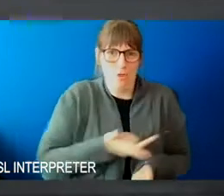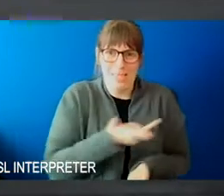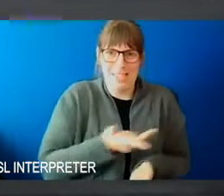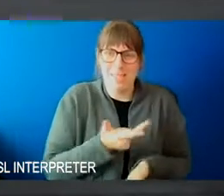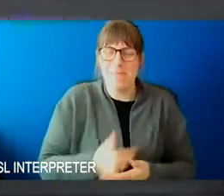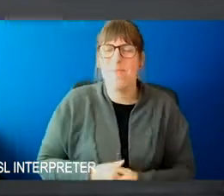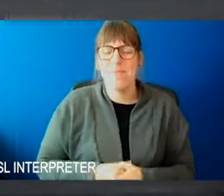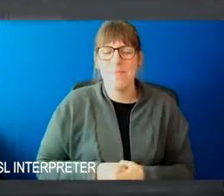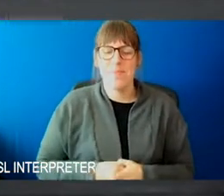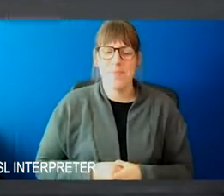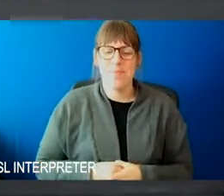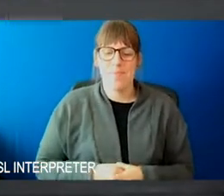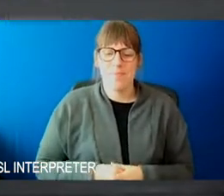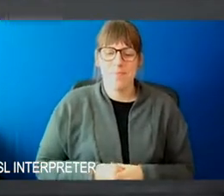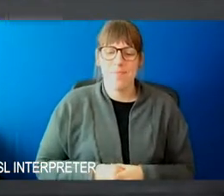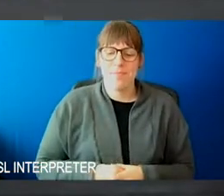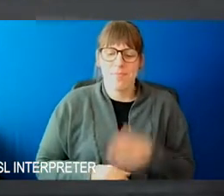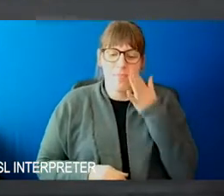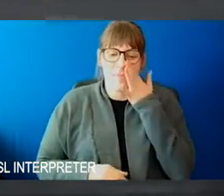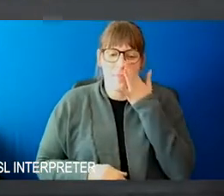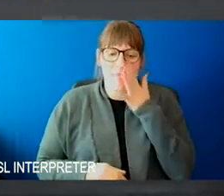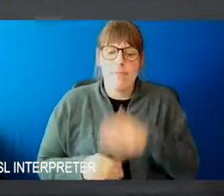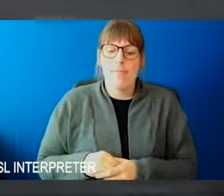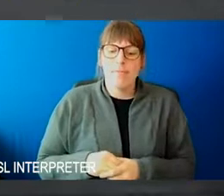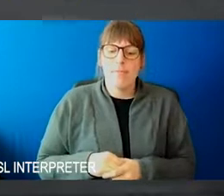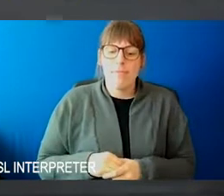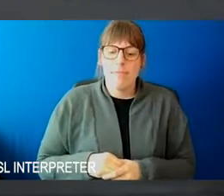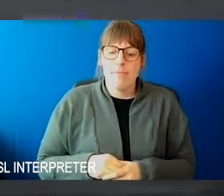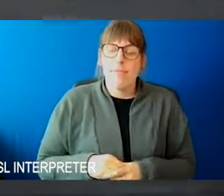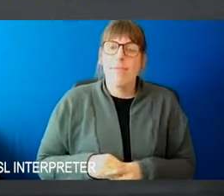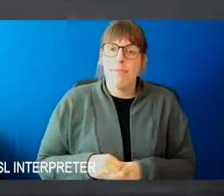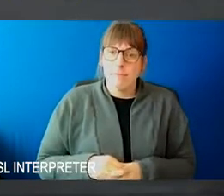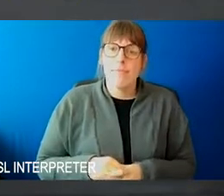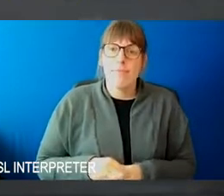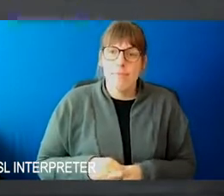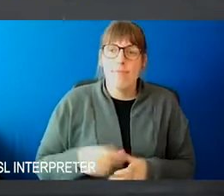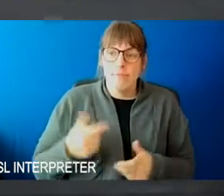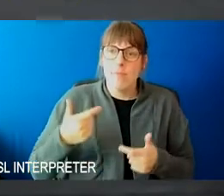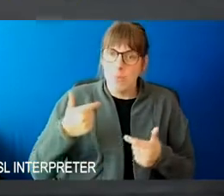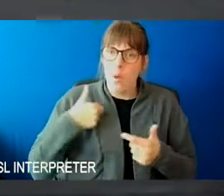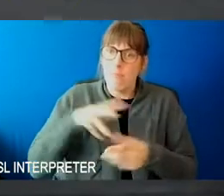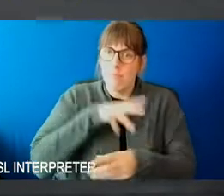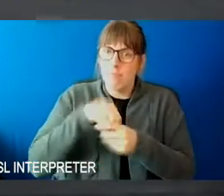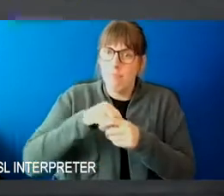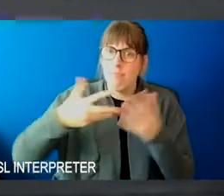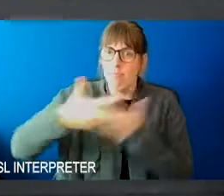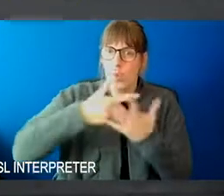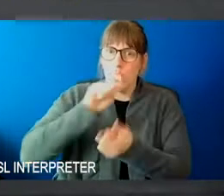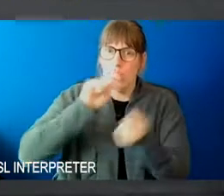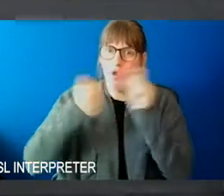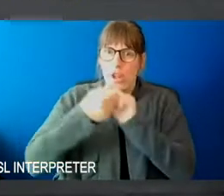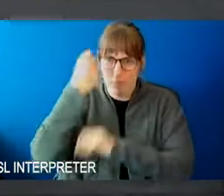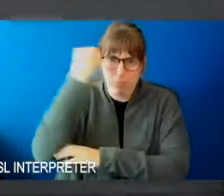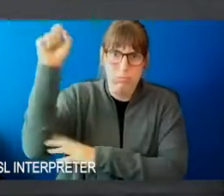the social change that we're seeking. So I have been in communications in